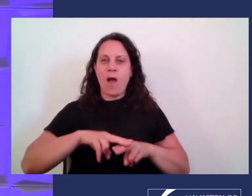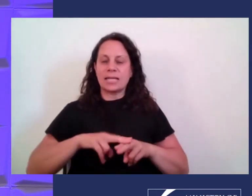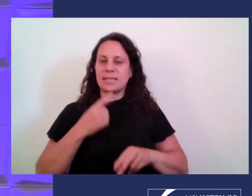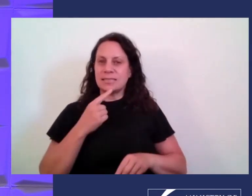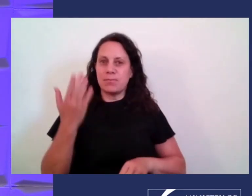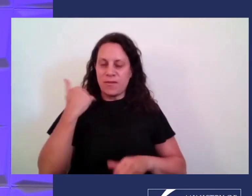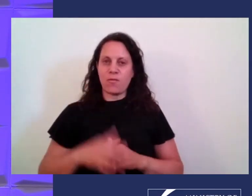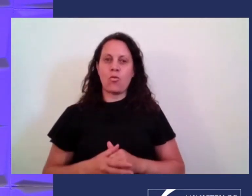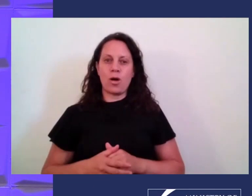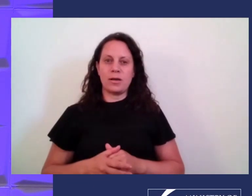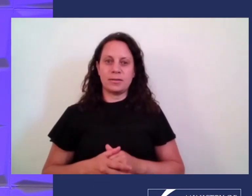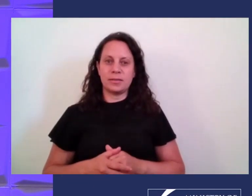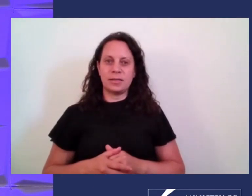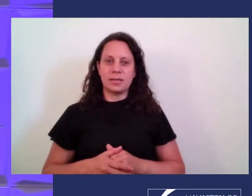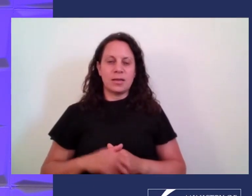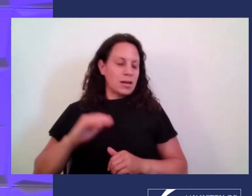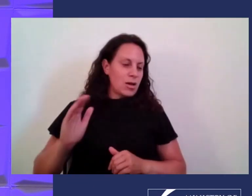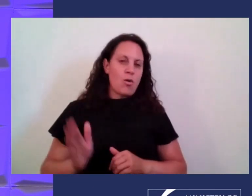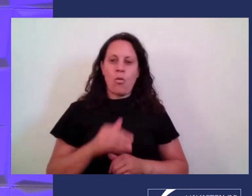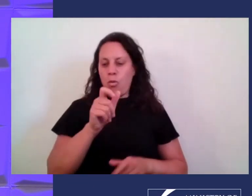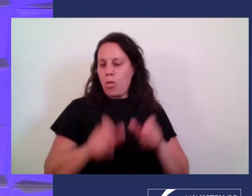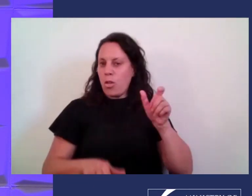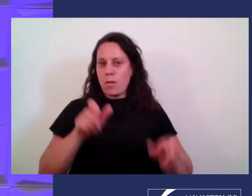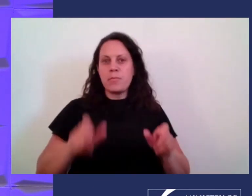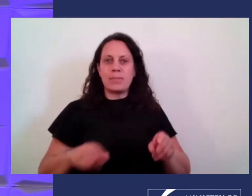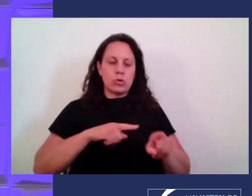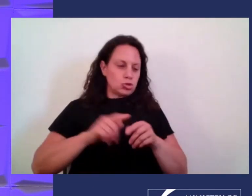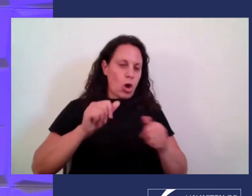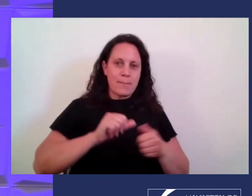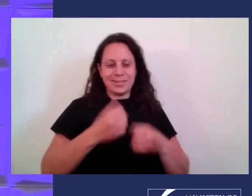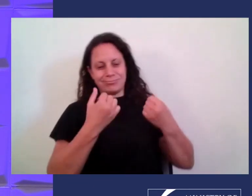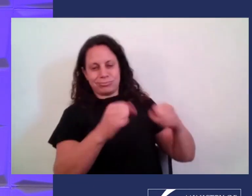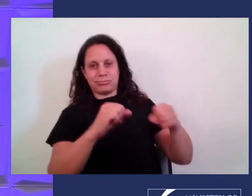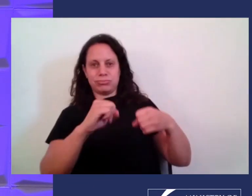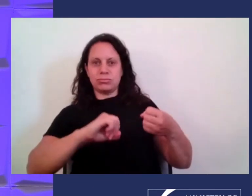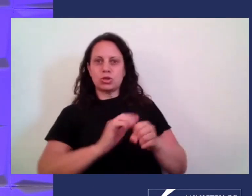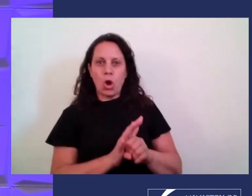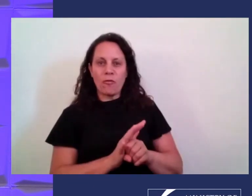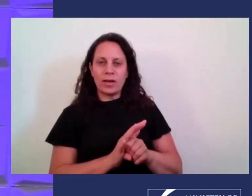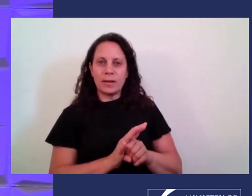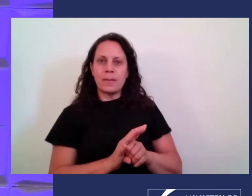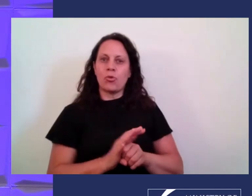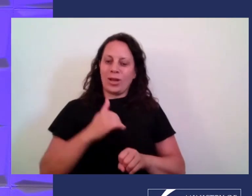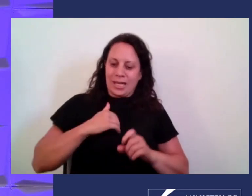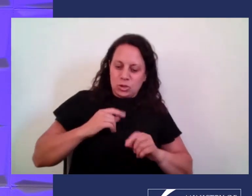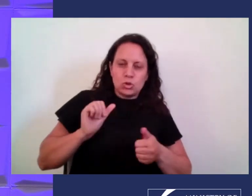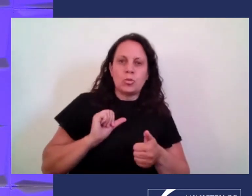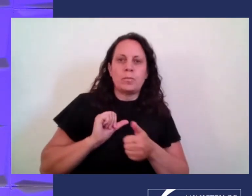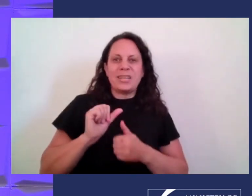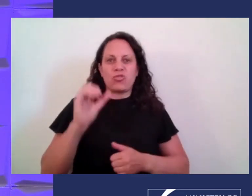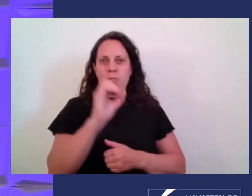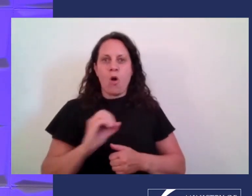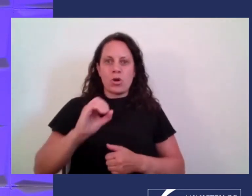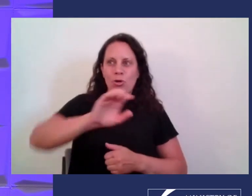efforts, almost everybody is now going to be exposed to Omicron. And so what we need to do is to protect children from becoming